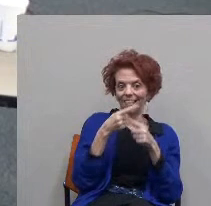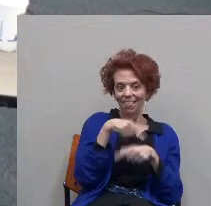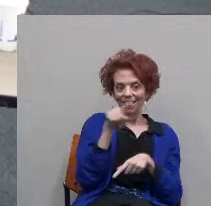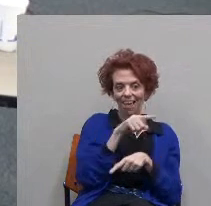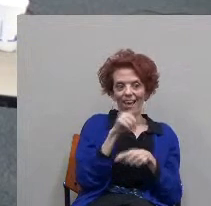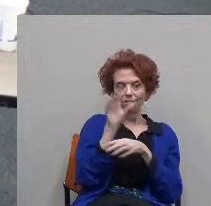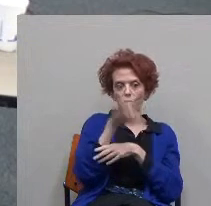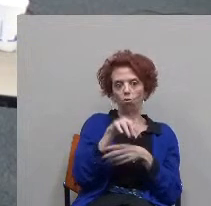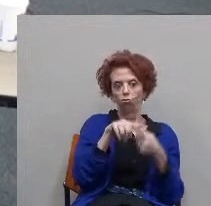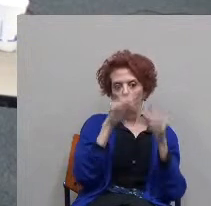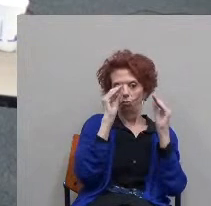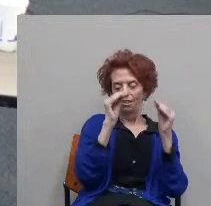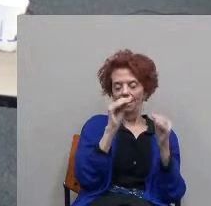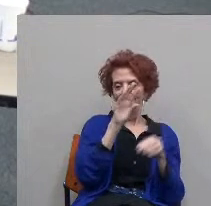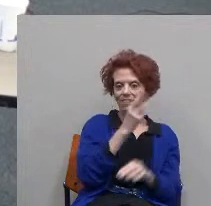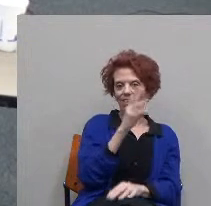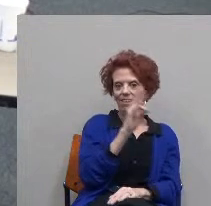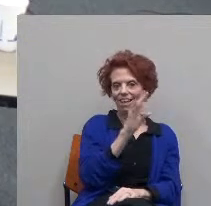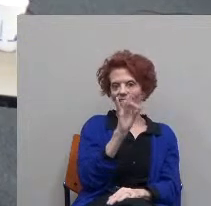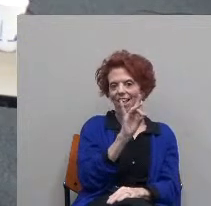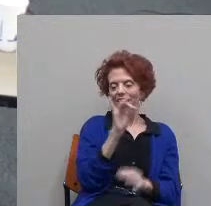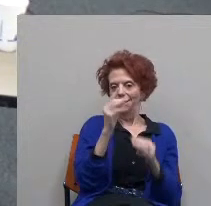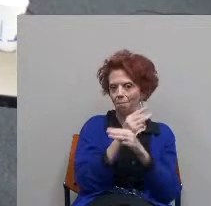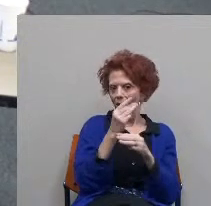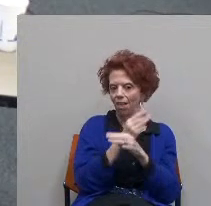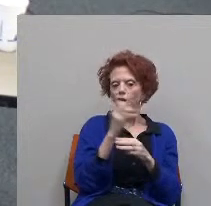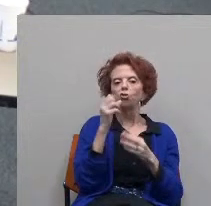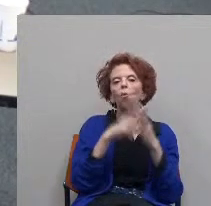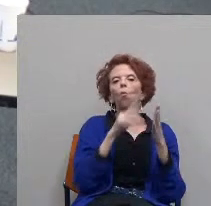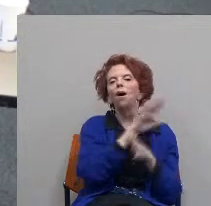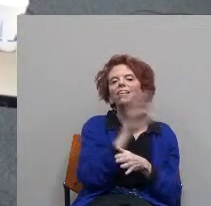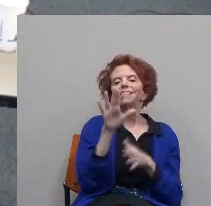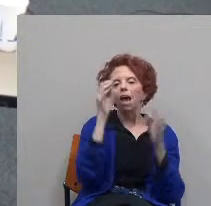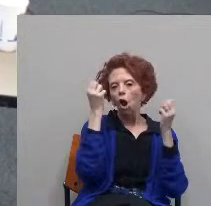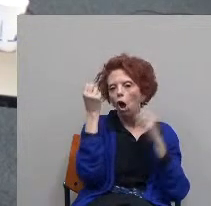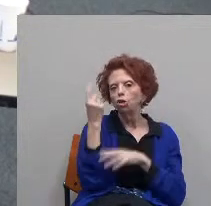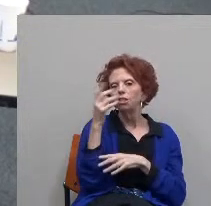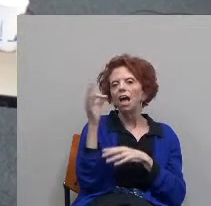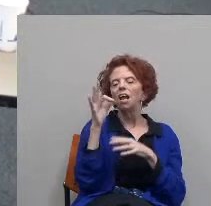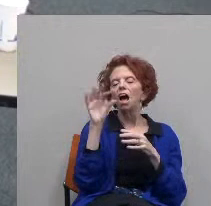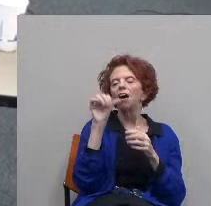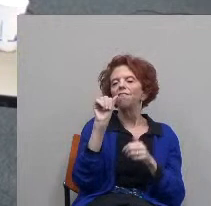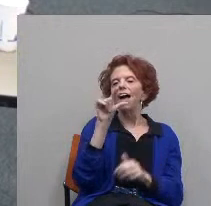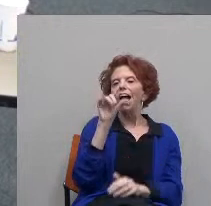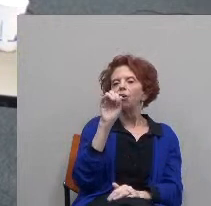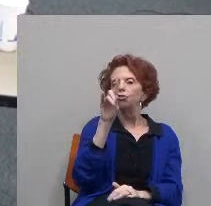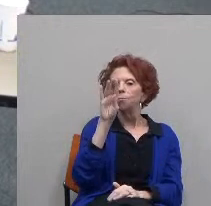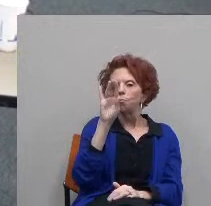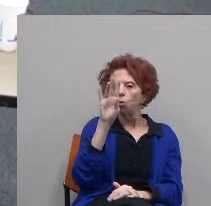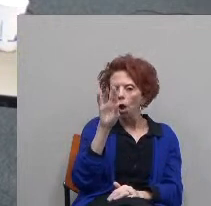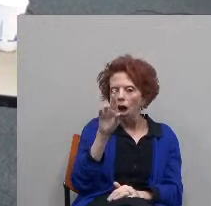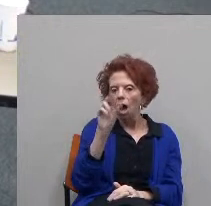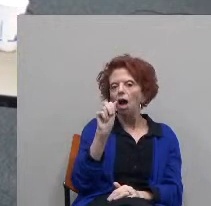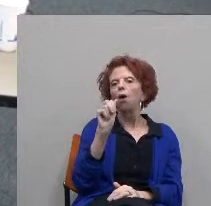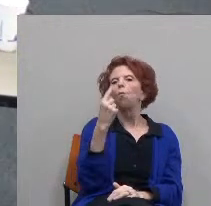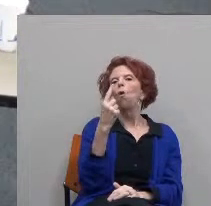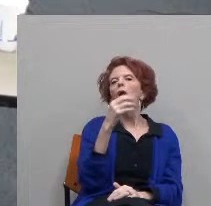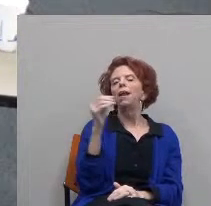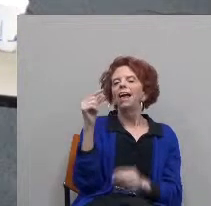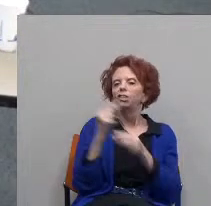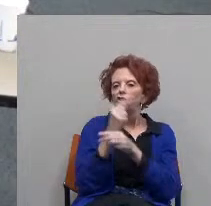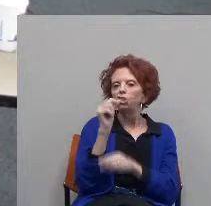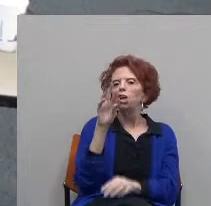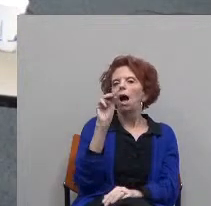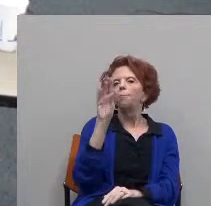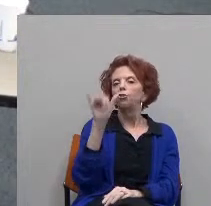6th, 7th, 8th grade. And so what is their understanding of Algebra 1 in geometry? And so it's